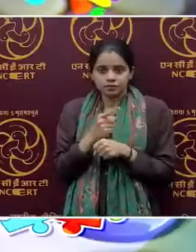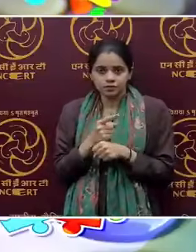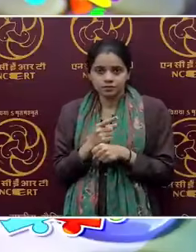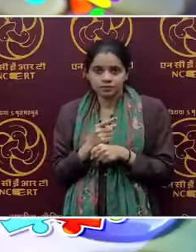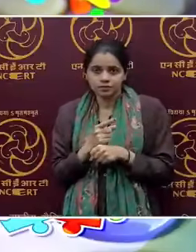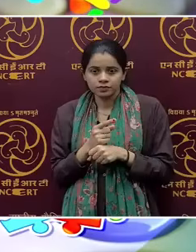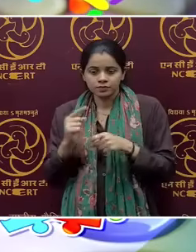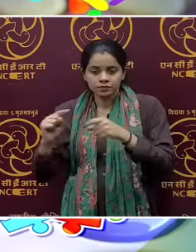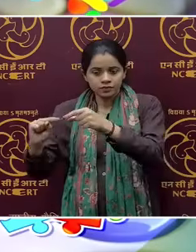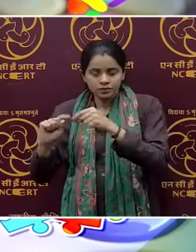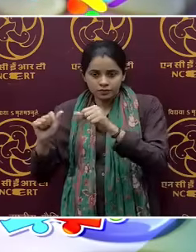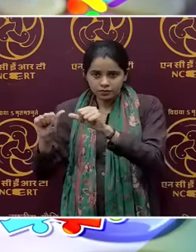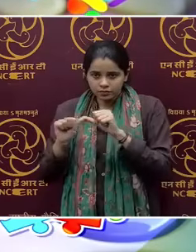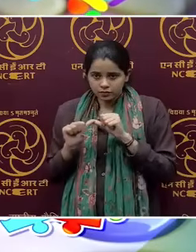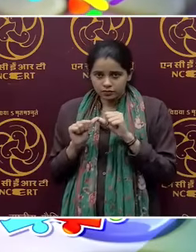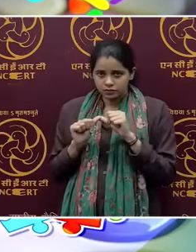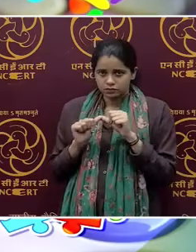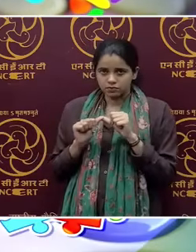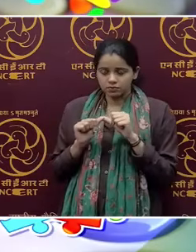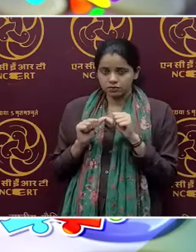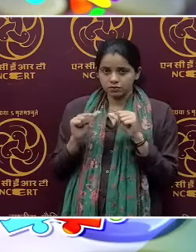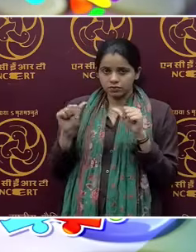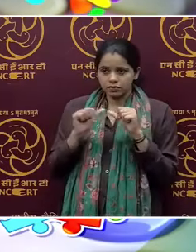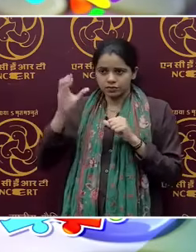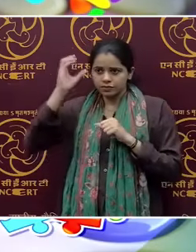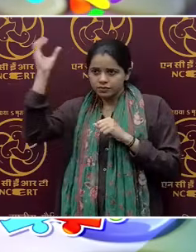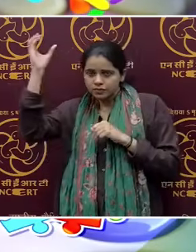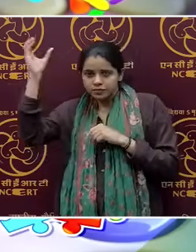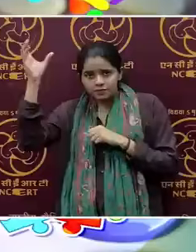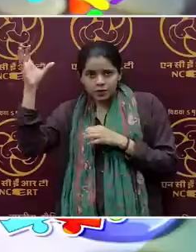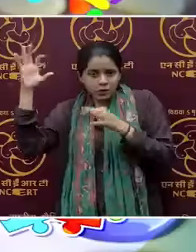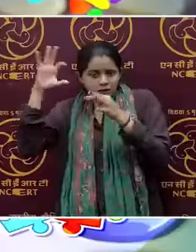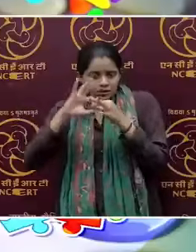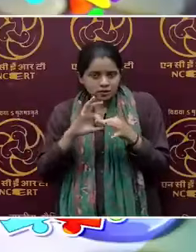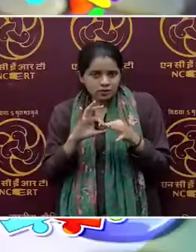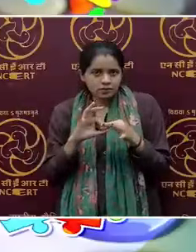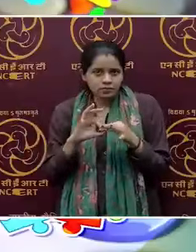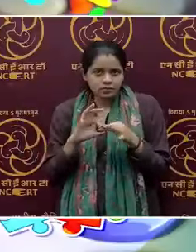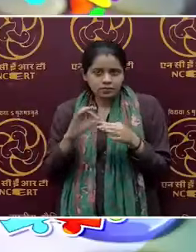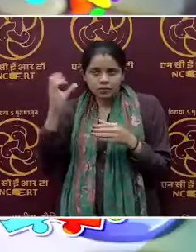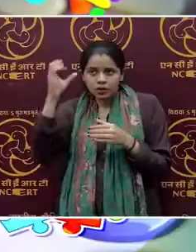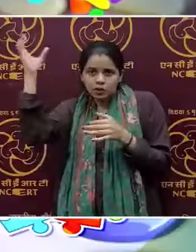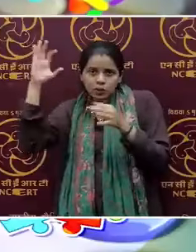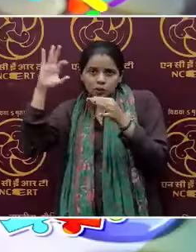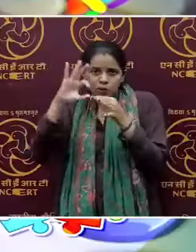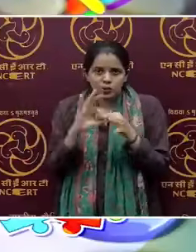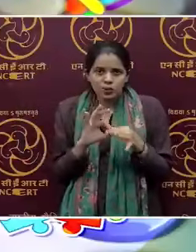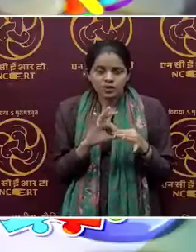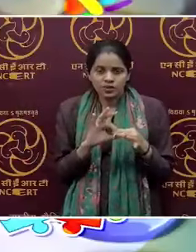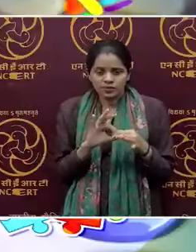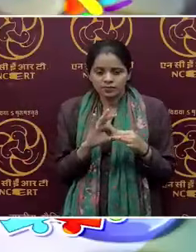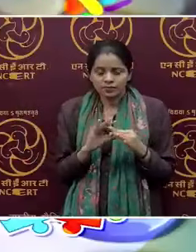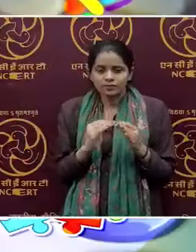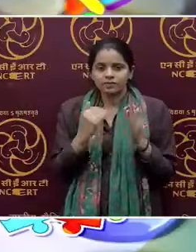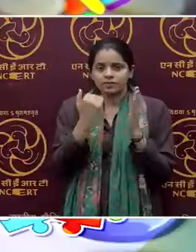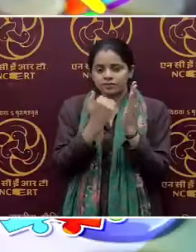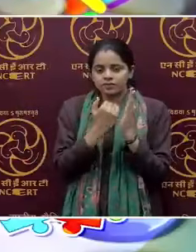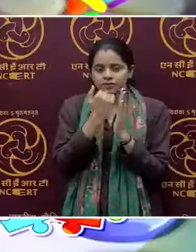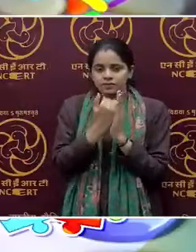a question where the answer is contextual. When it's contextual, in the initial phases, we have passages